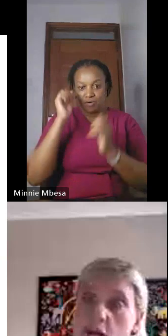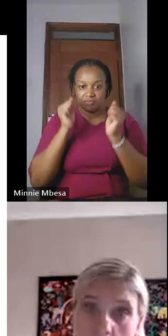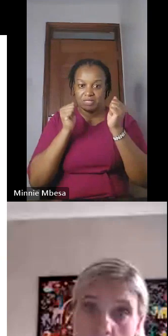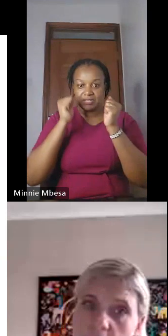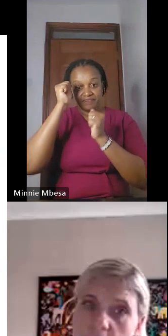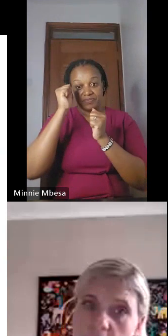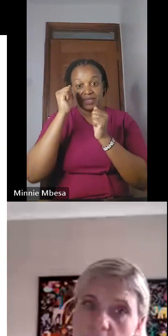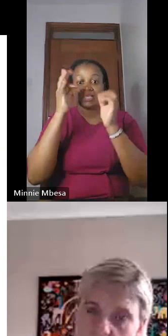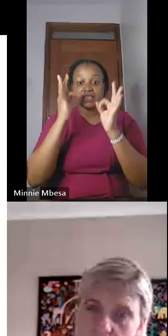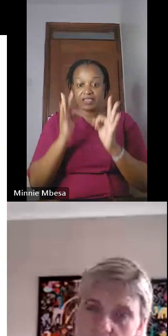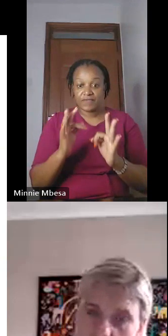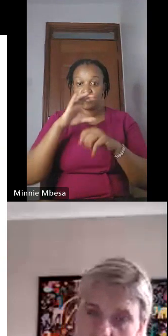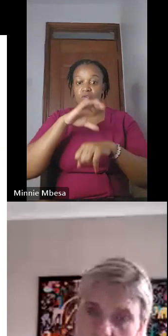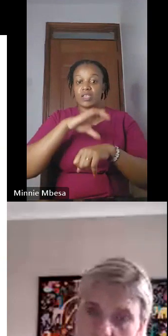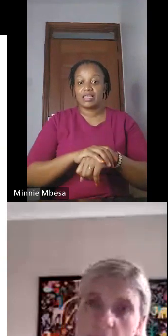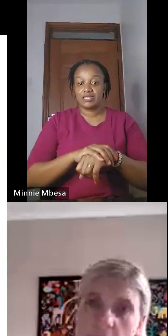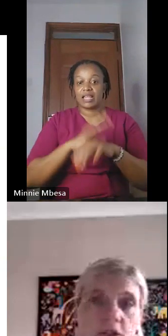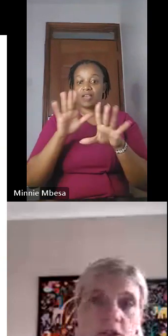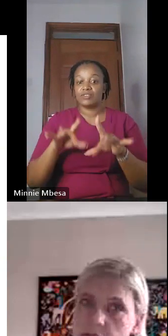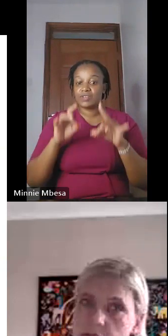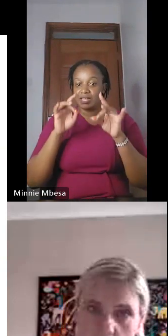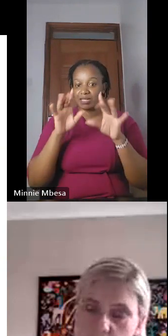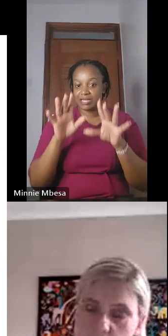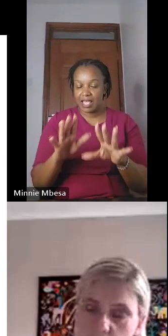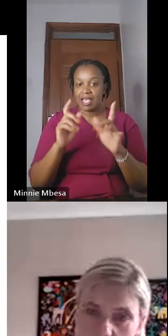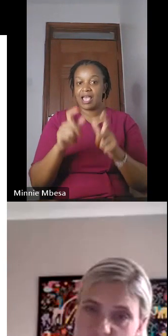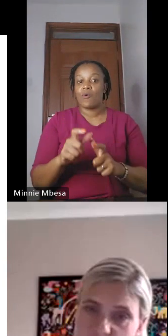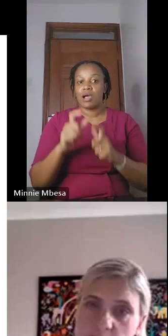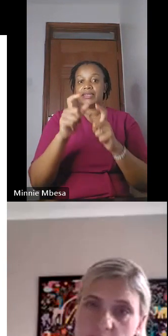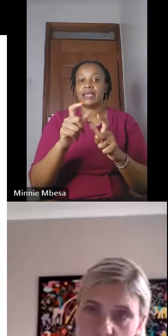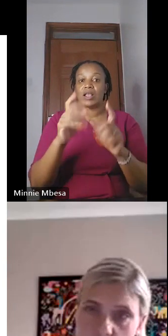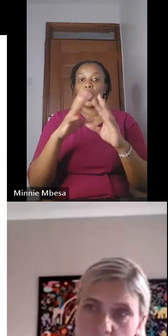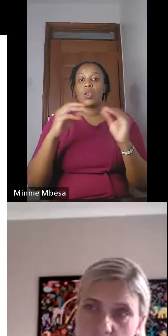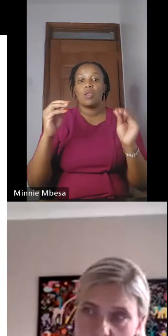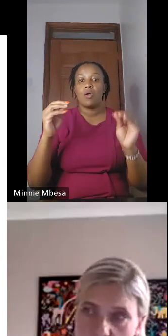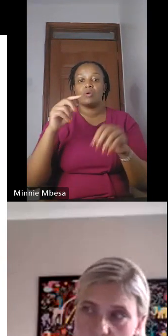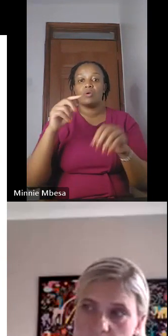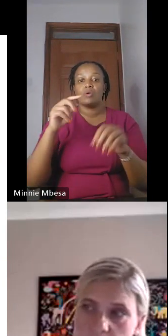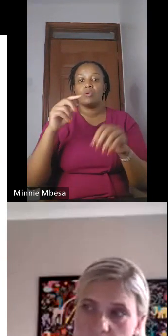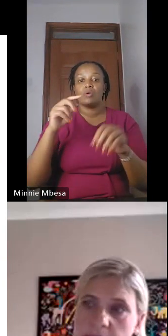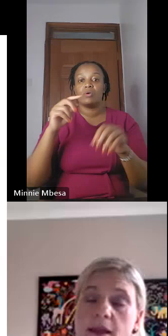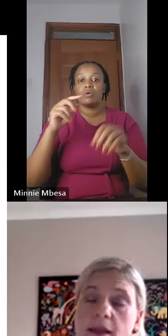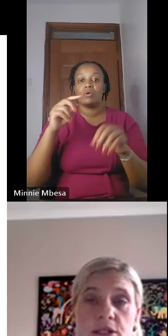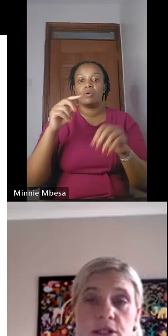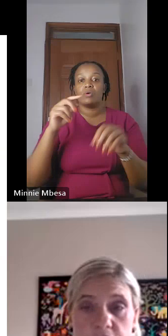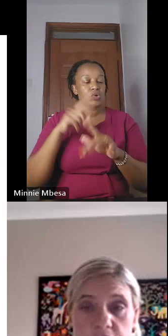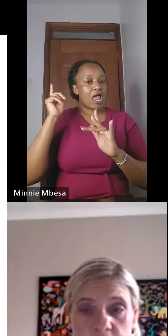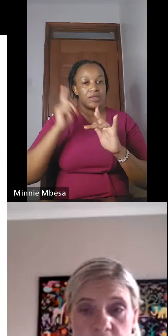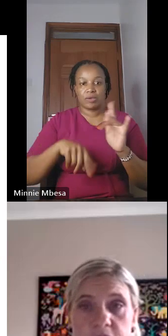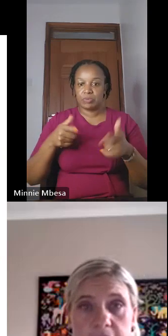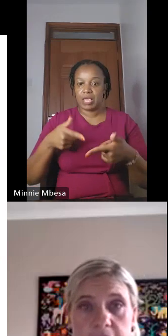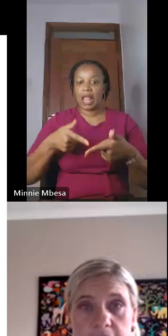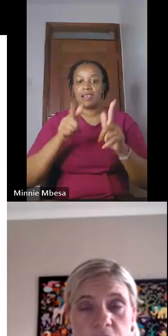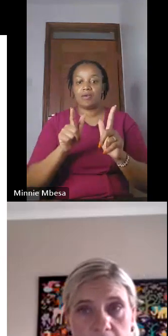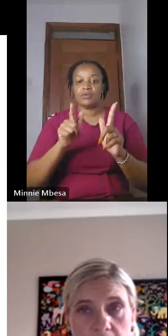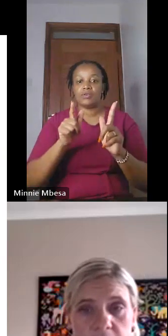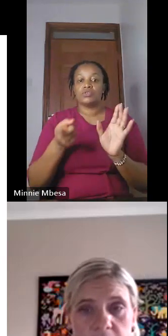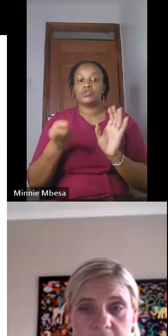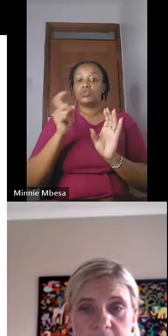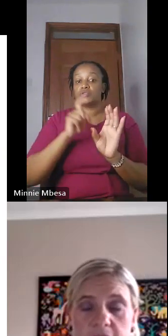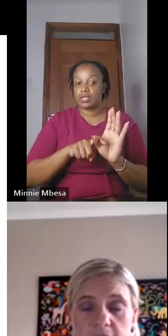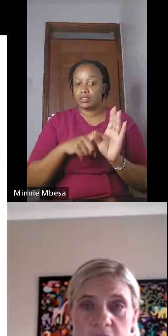Award long-term scholarship, you would not be eligible for the program. Just a note that if